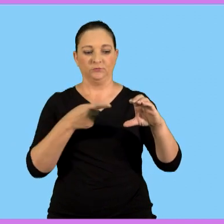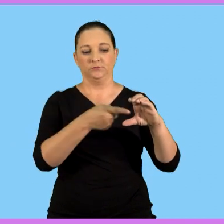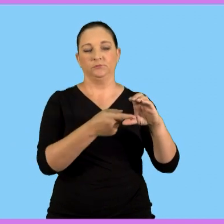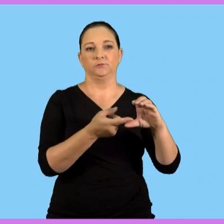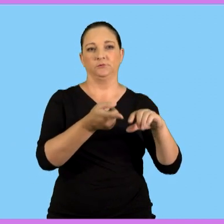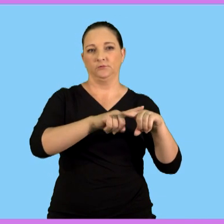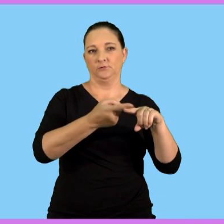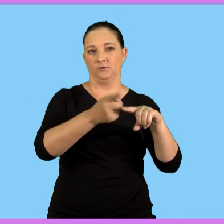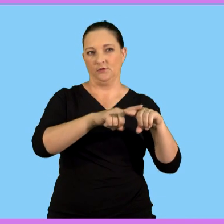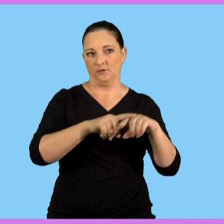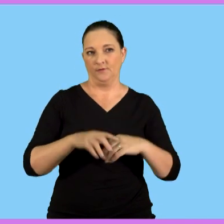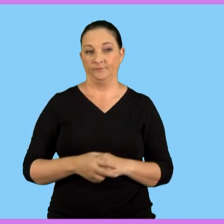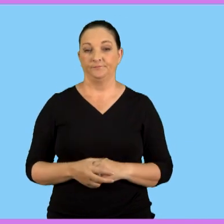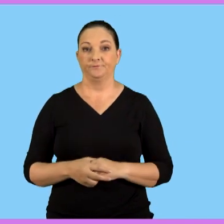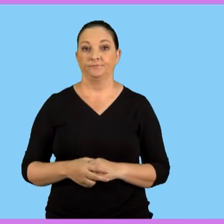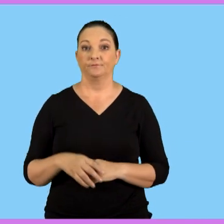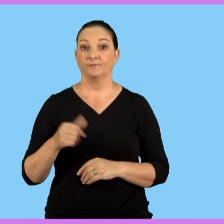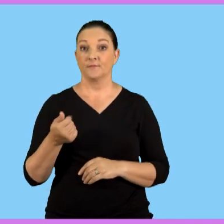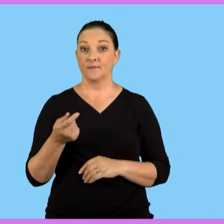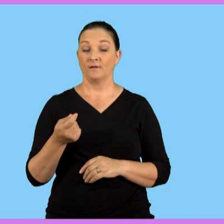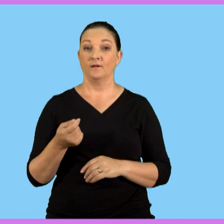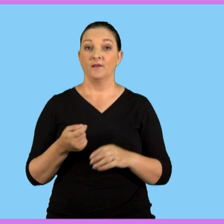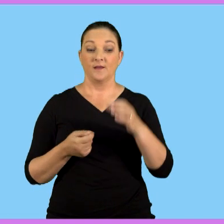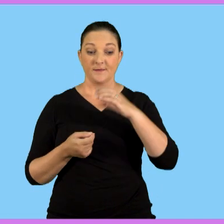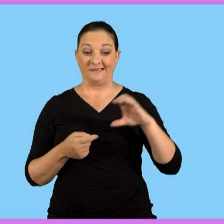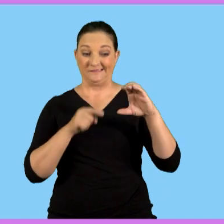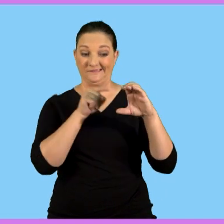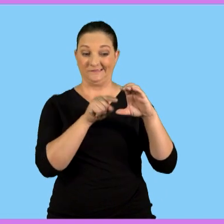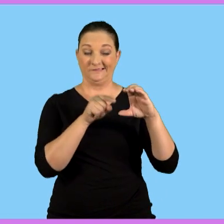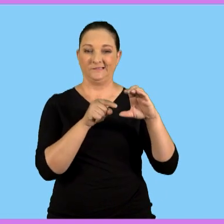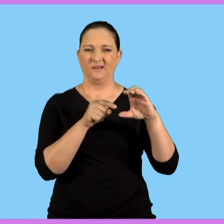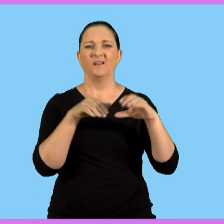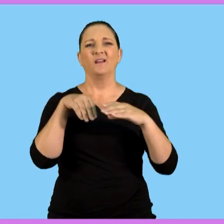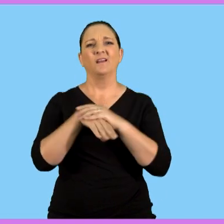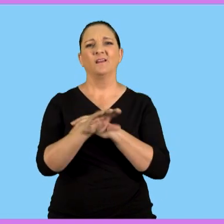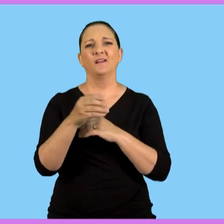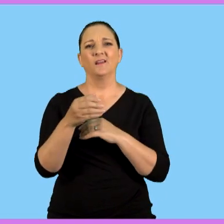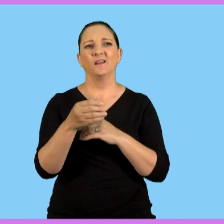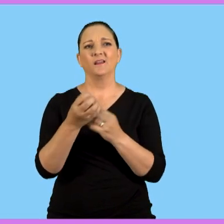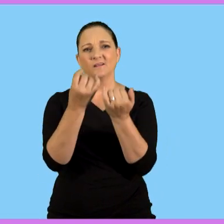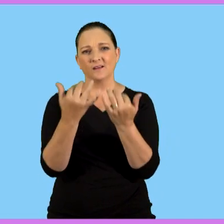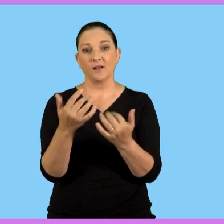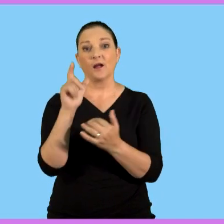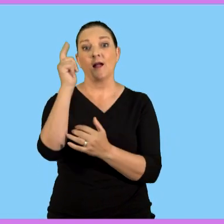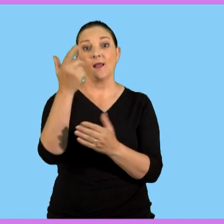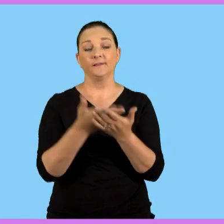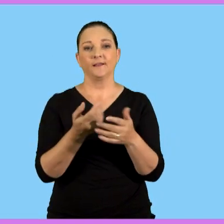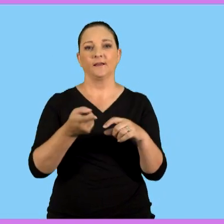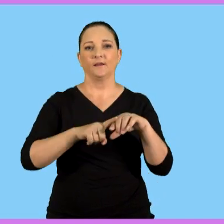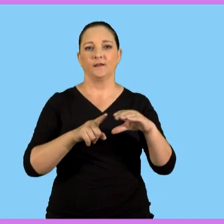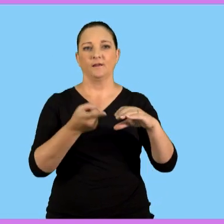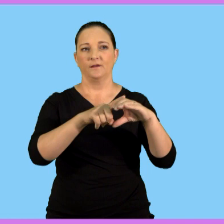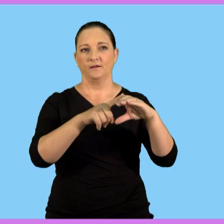loan. So an investment is money in an account that earns more money later. A